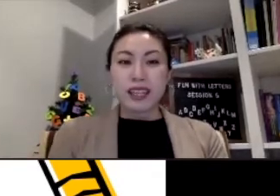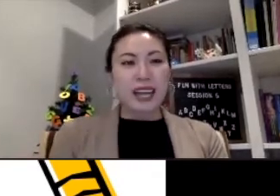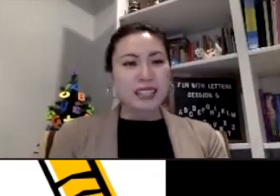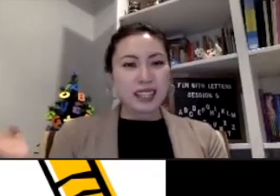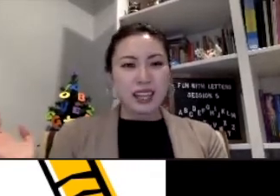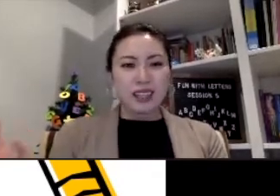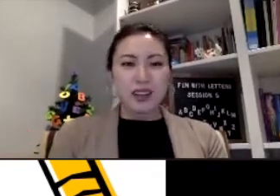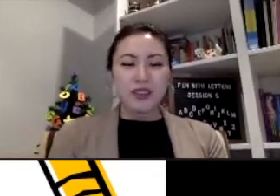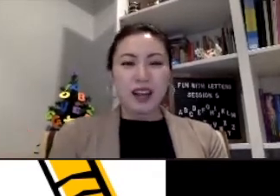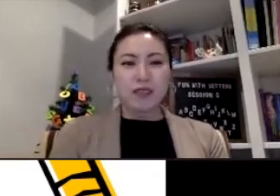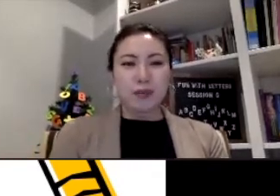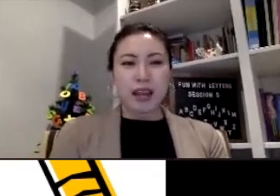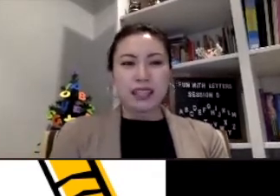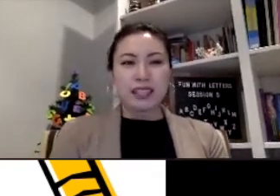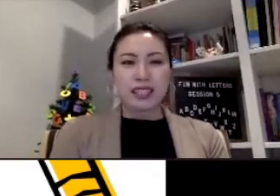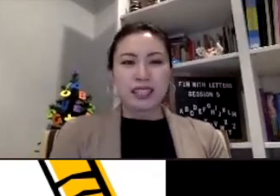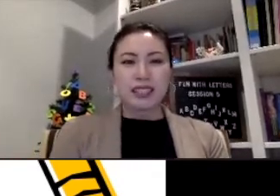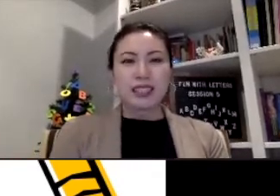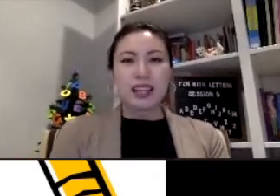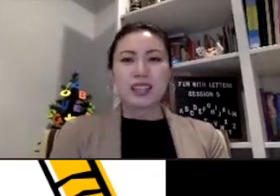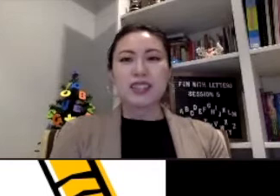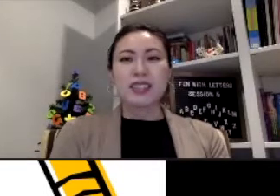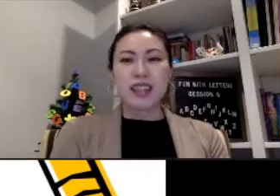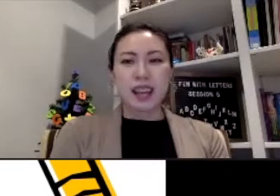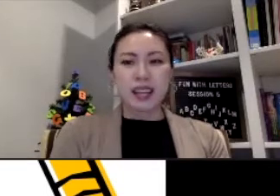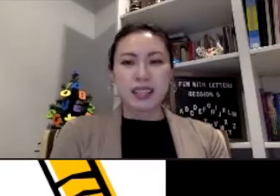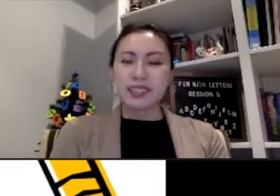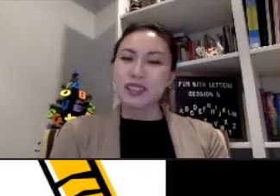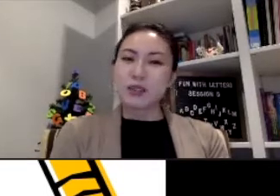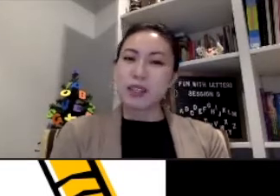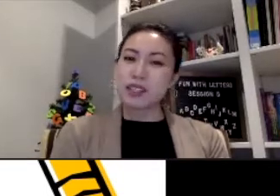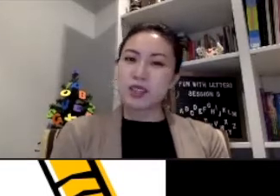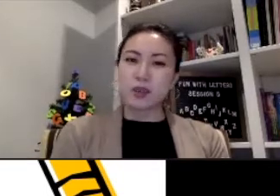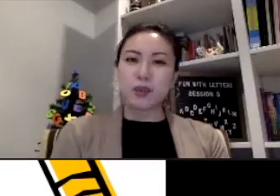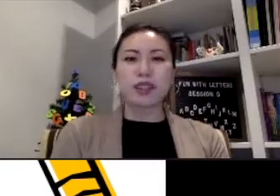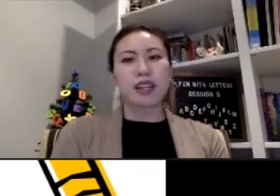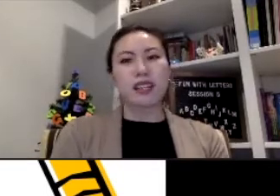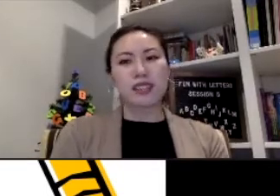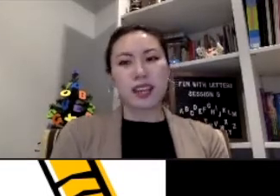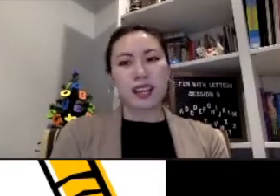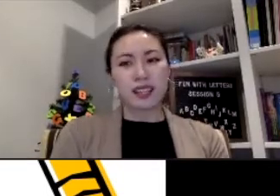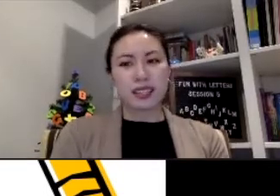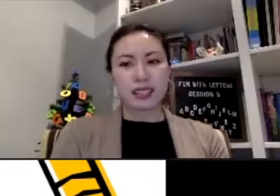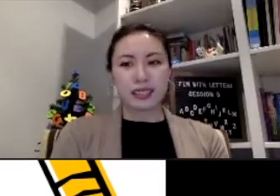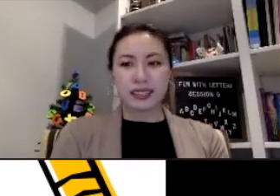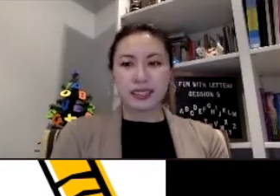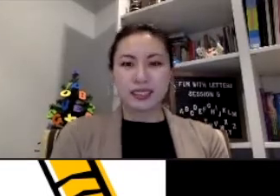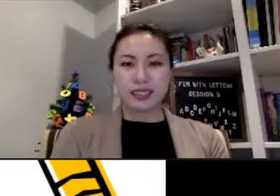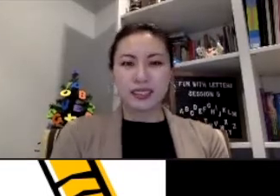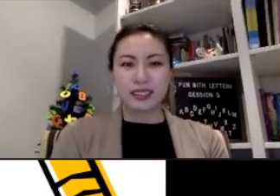Wow, the last letter of the alphabet, letter Z. What starts with letter Z?